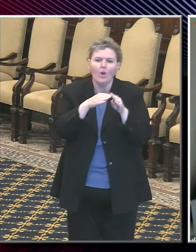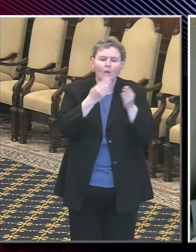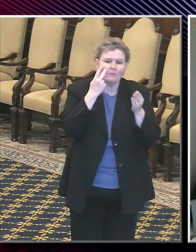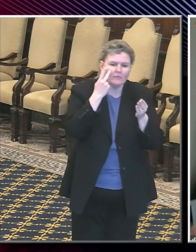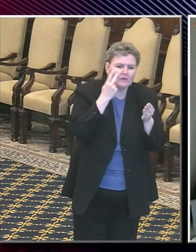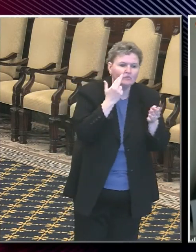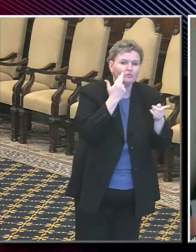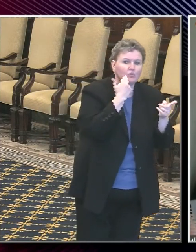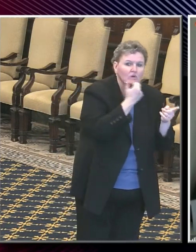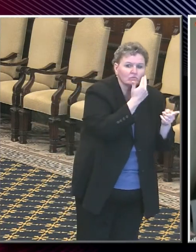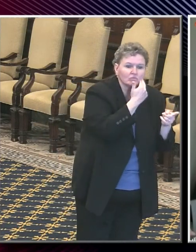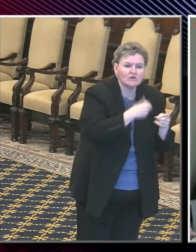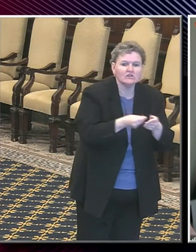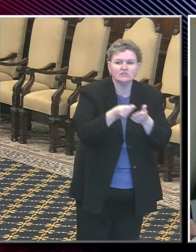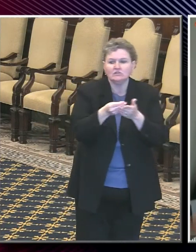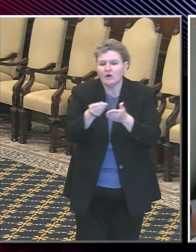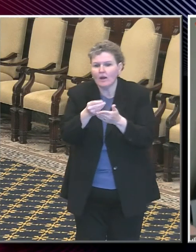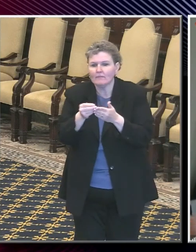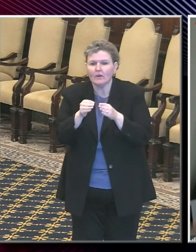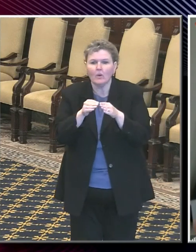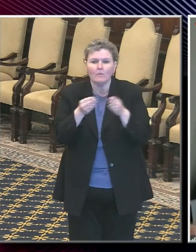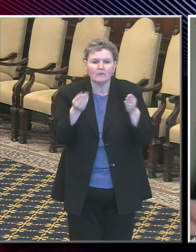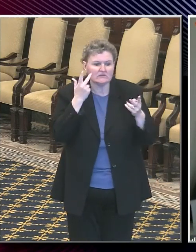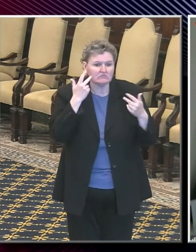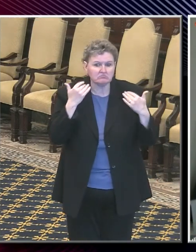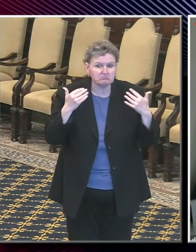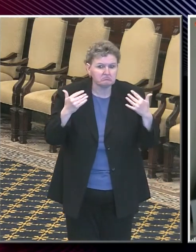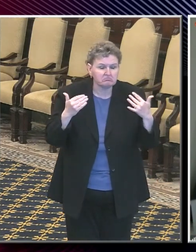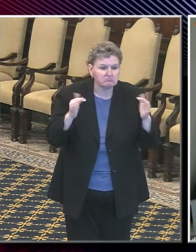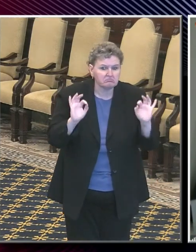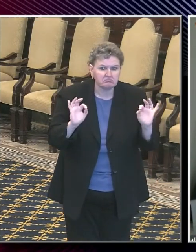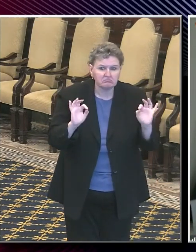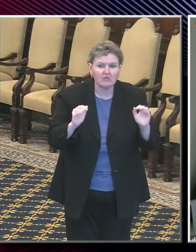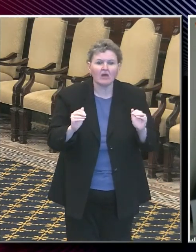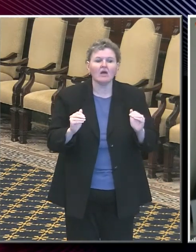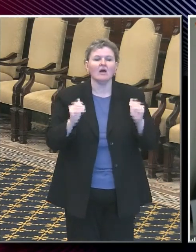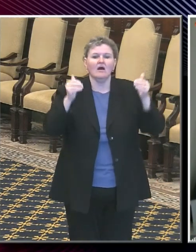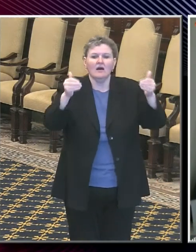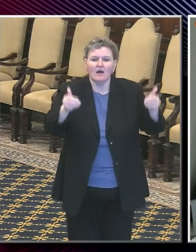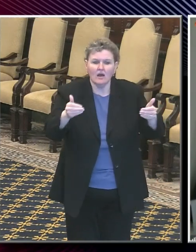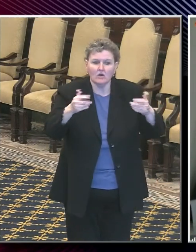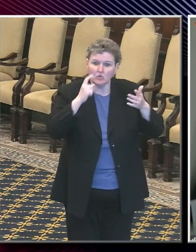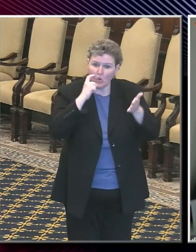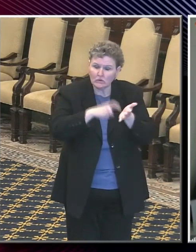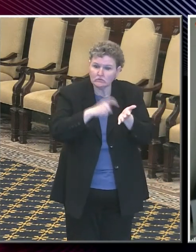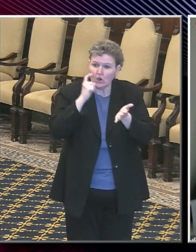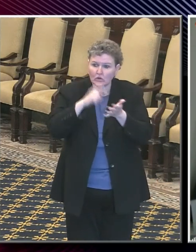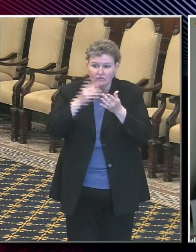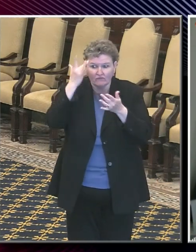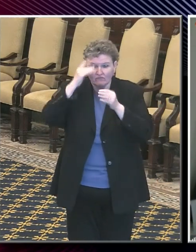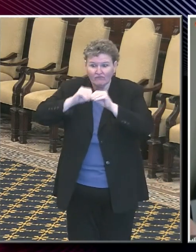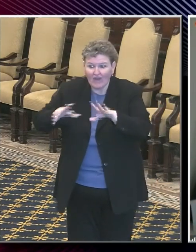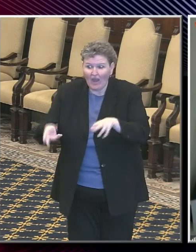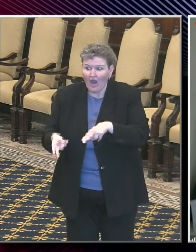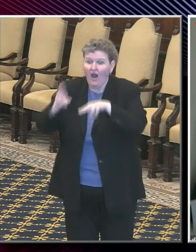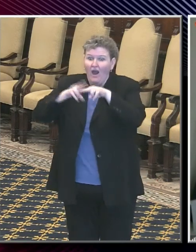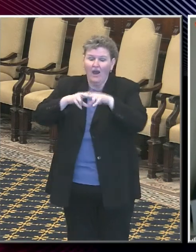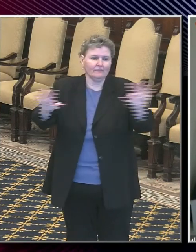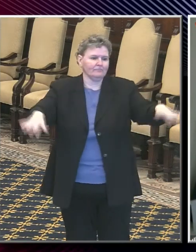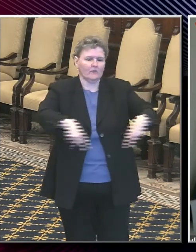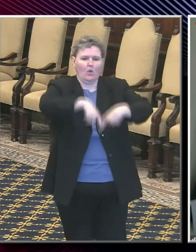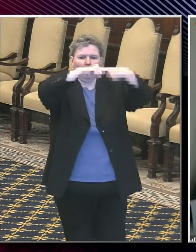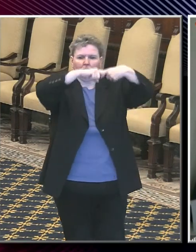50, 59, or is it? I think the governor's been clear that that's not just one magic number. As soon as you